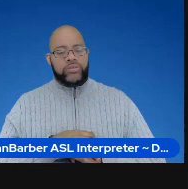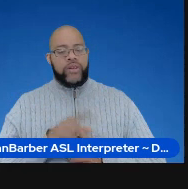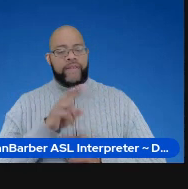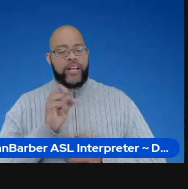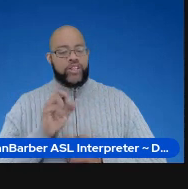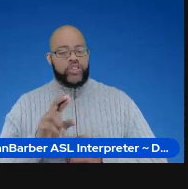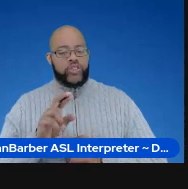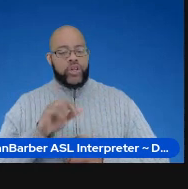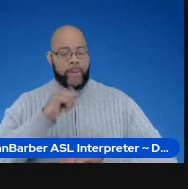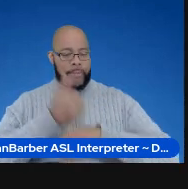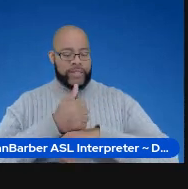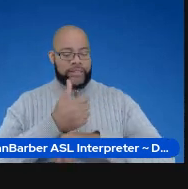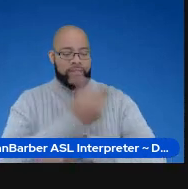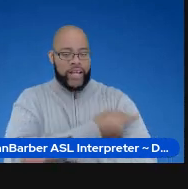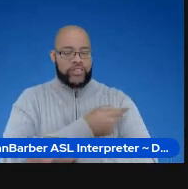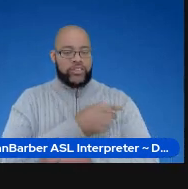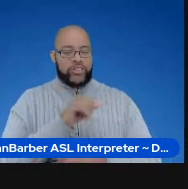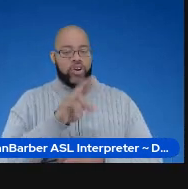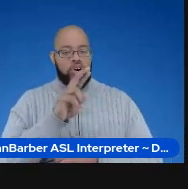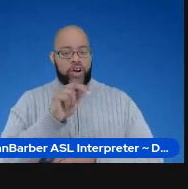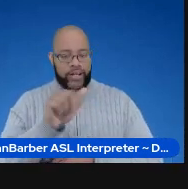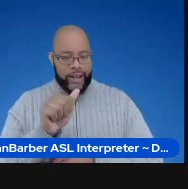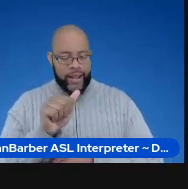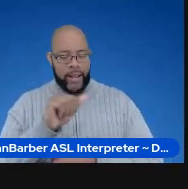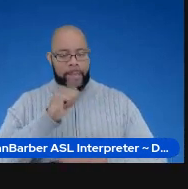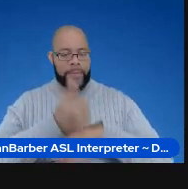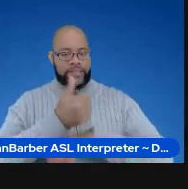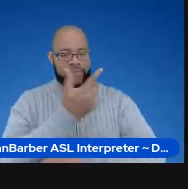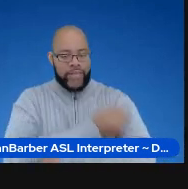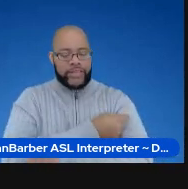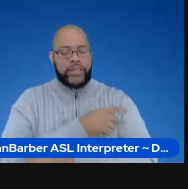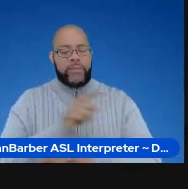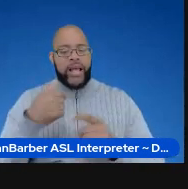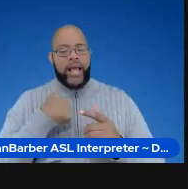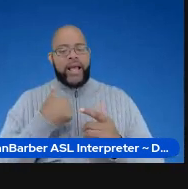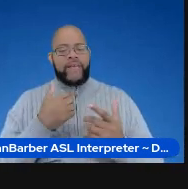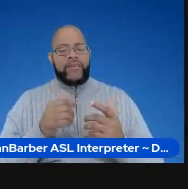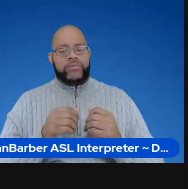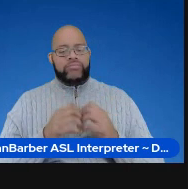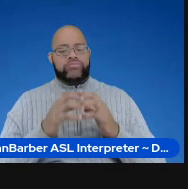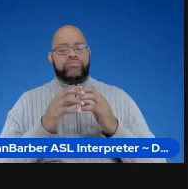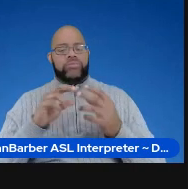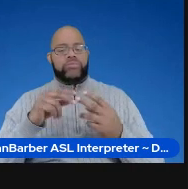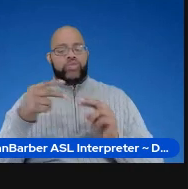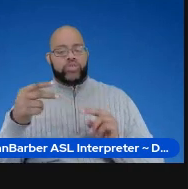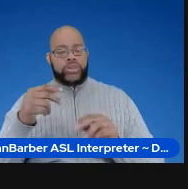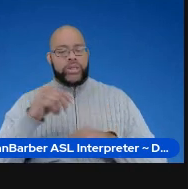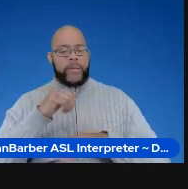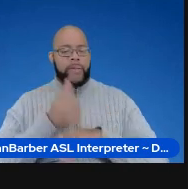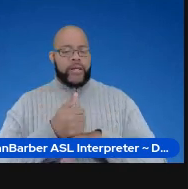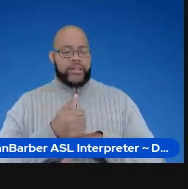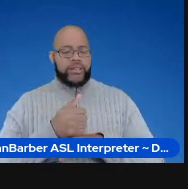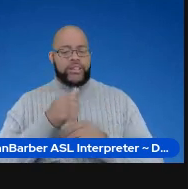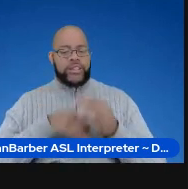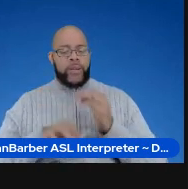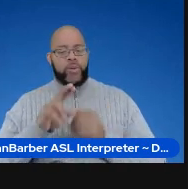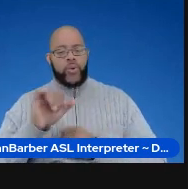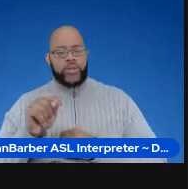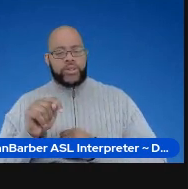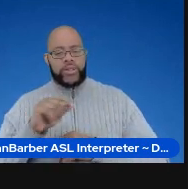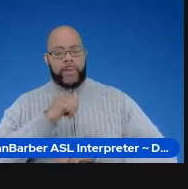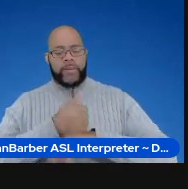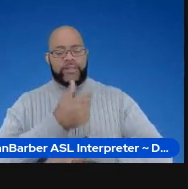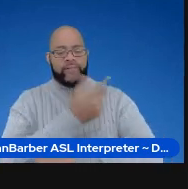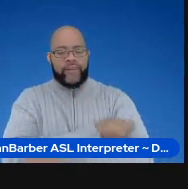based vaccine, the RNA based vaccine. There's an emerging and a protein based subunit based vaccine. There's